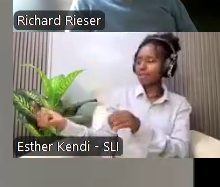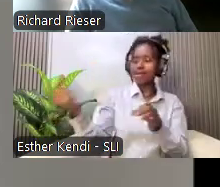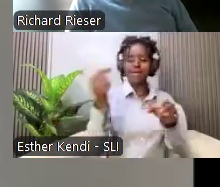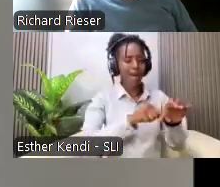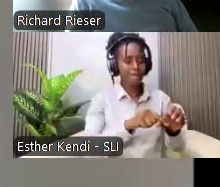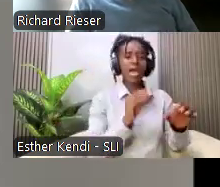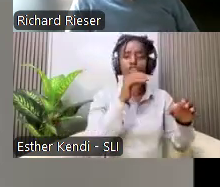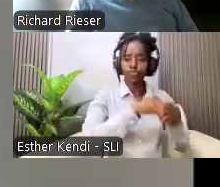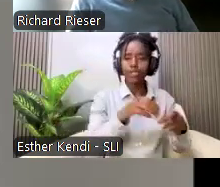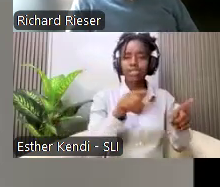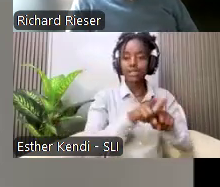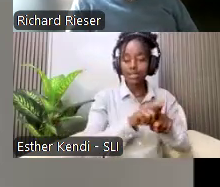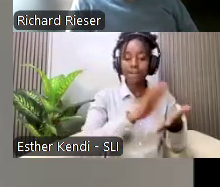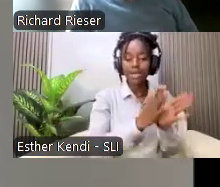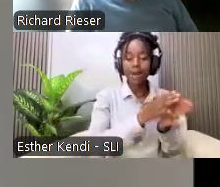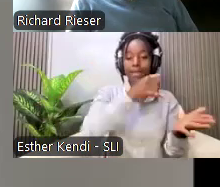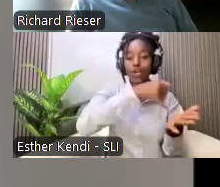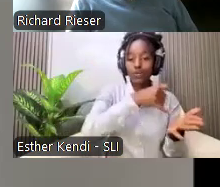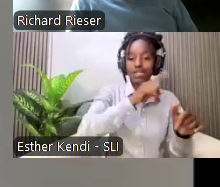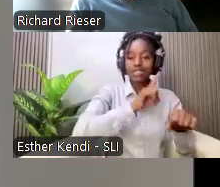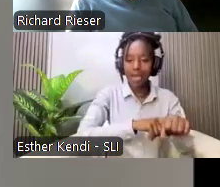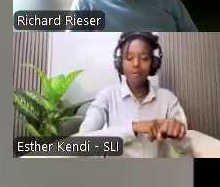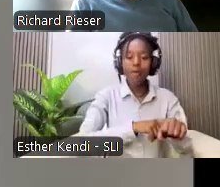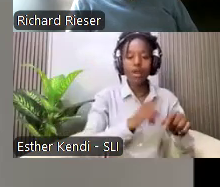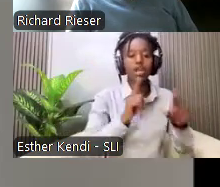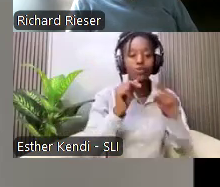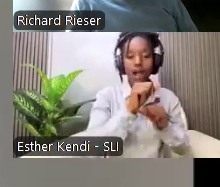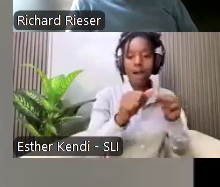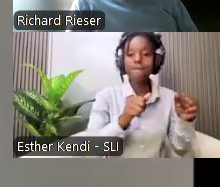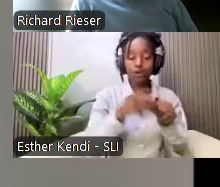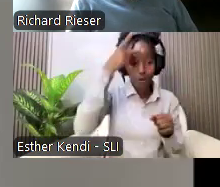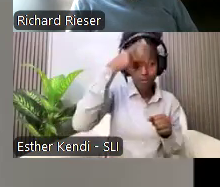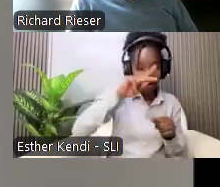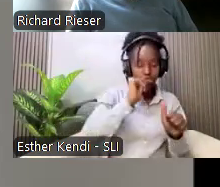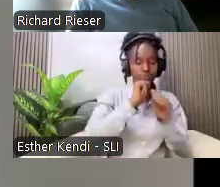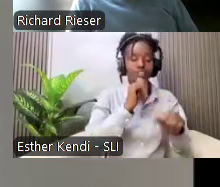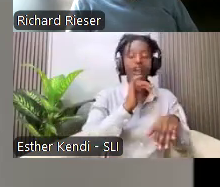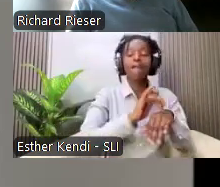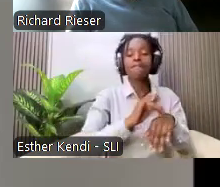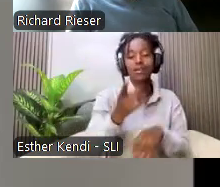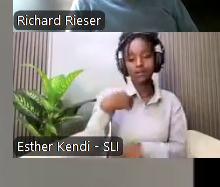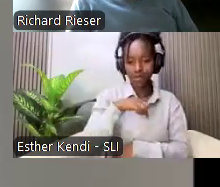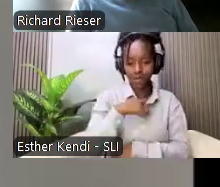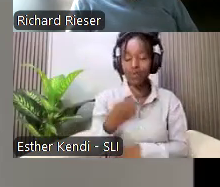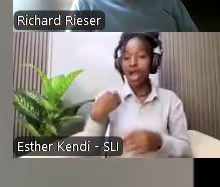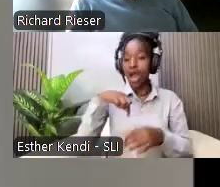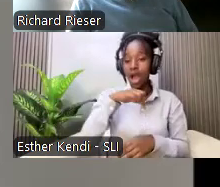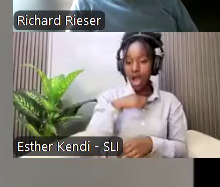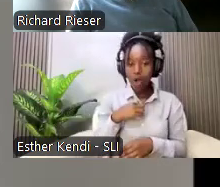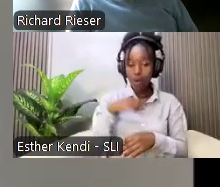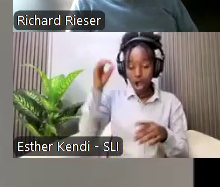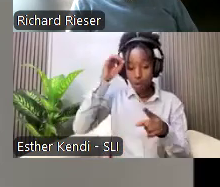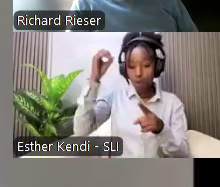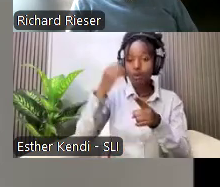policies and initiatives that affect their lives. Our forum plays a pivotal role in advocating for the